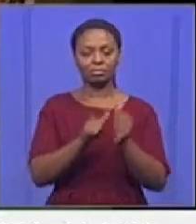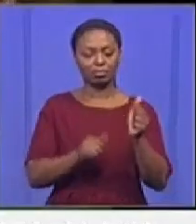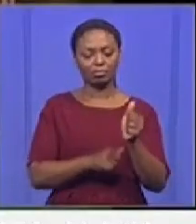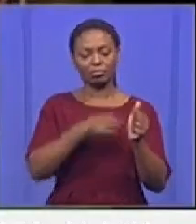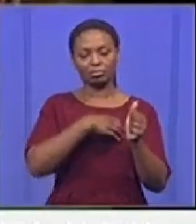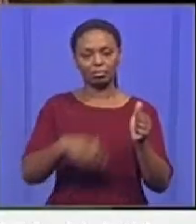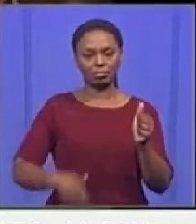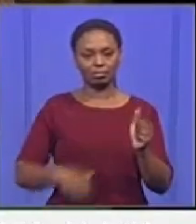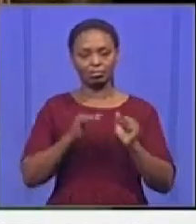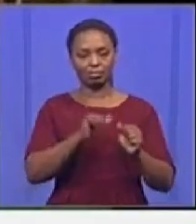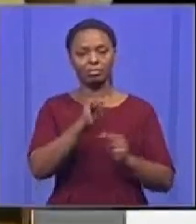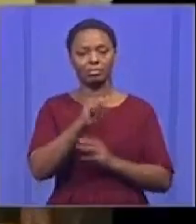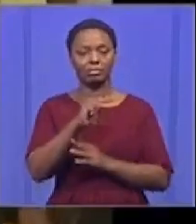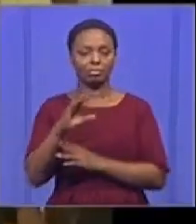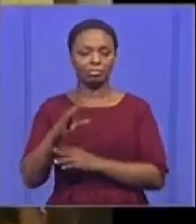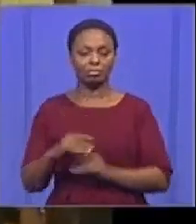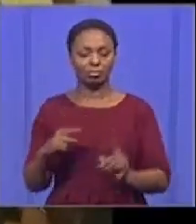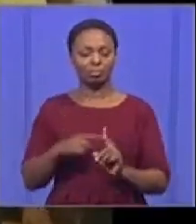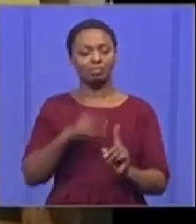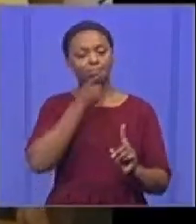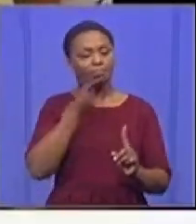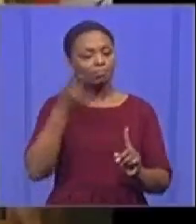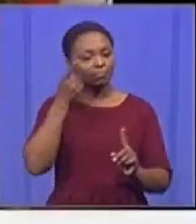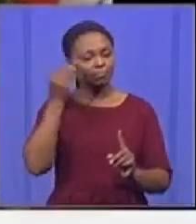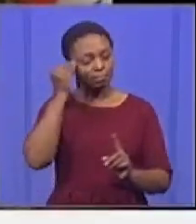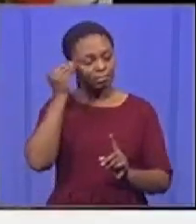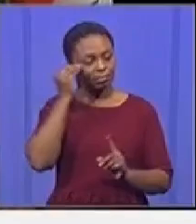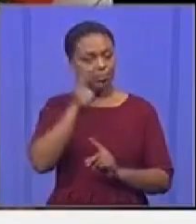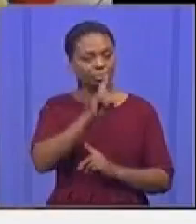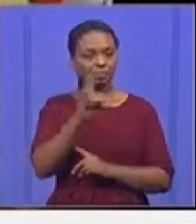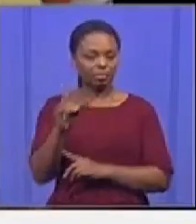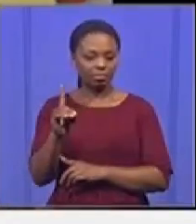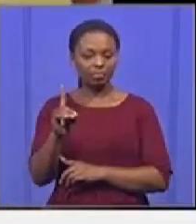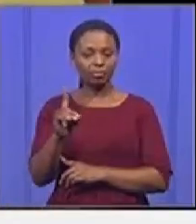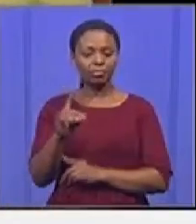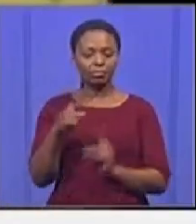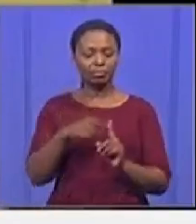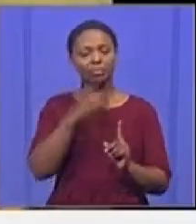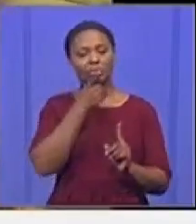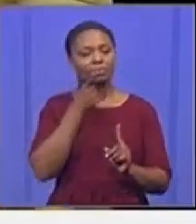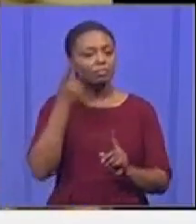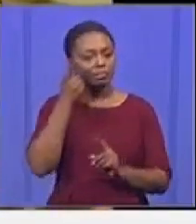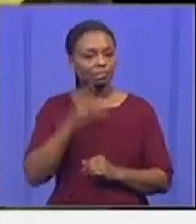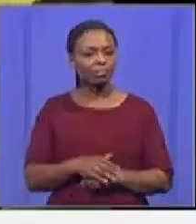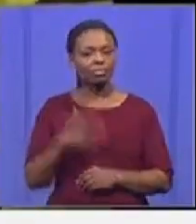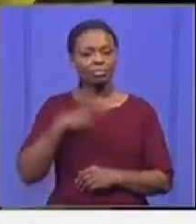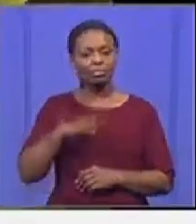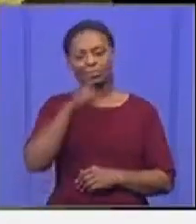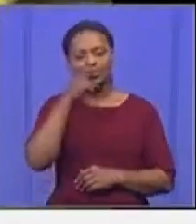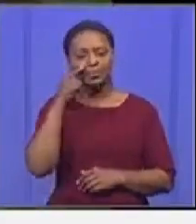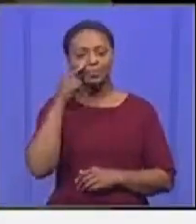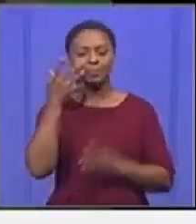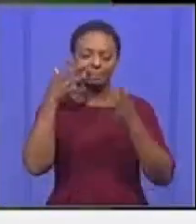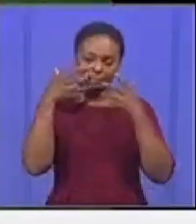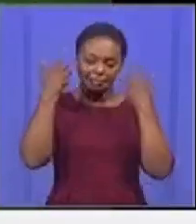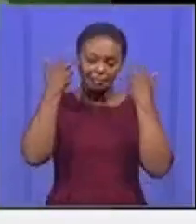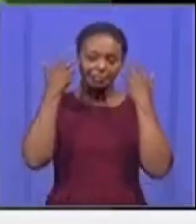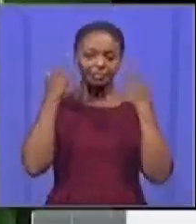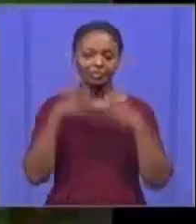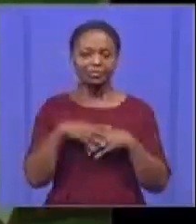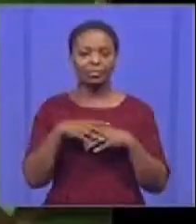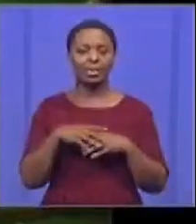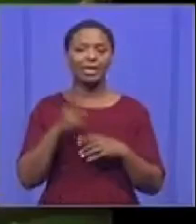David Tabede Mabuza o itsege jaaka DD Mabuza fa ba bangwe ba rata go mmitsa the cat. Mabuza o belegwe ka